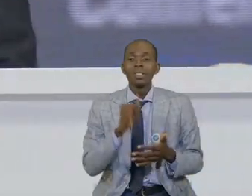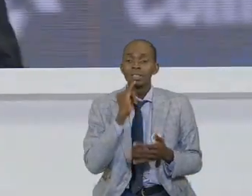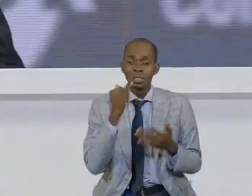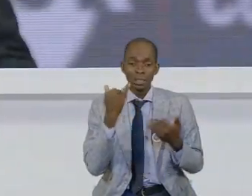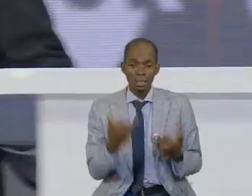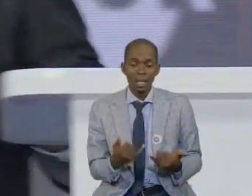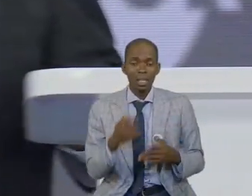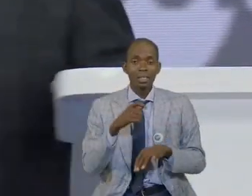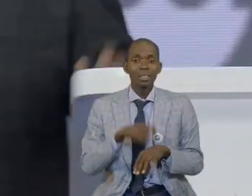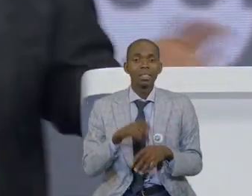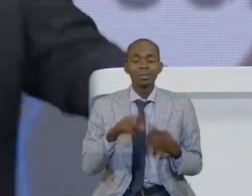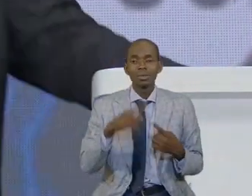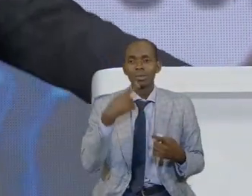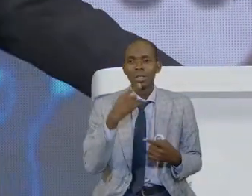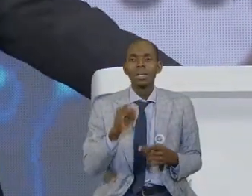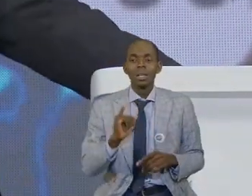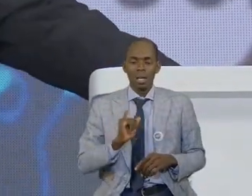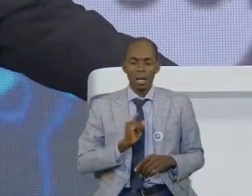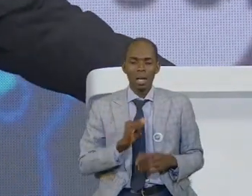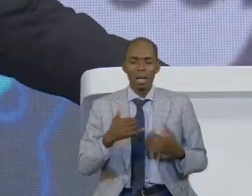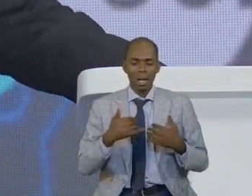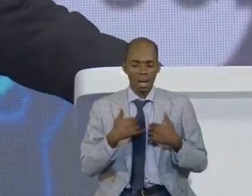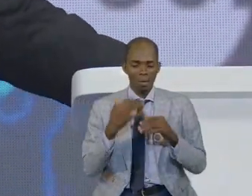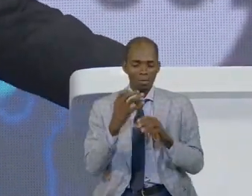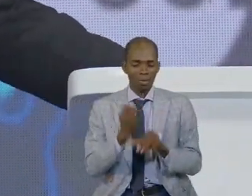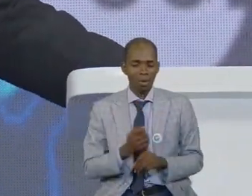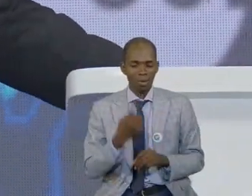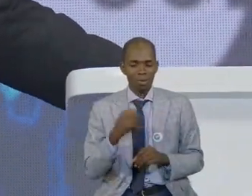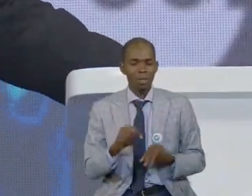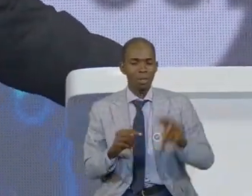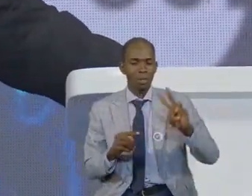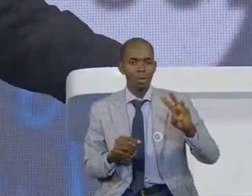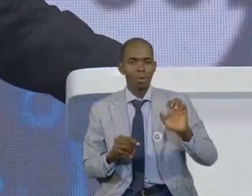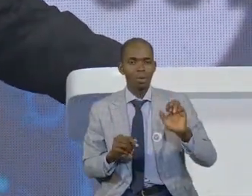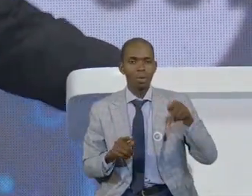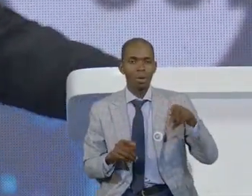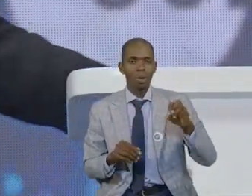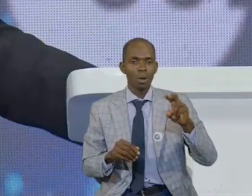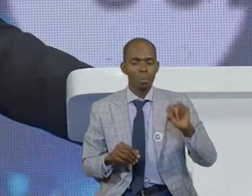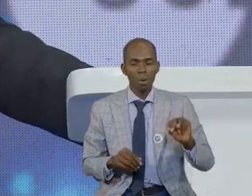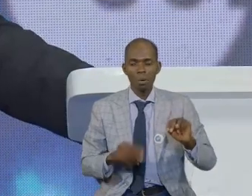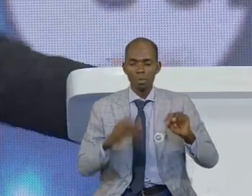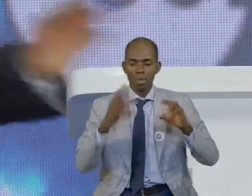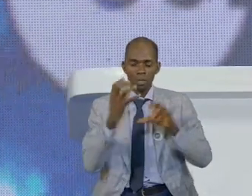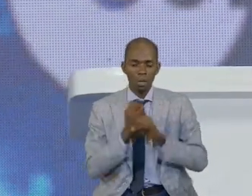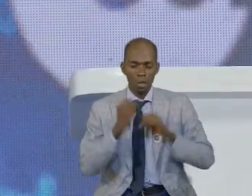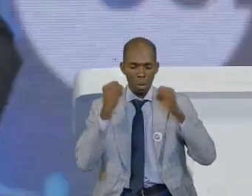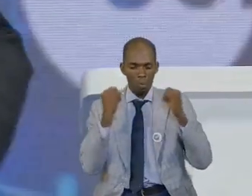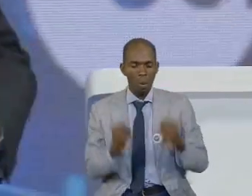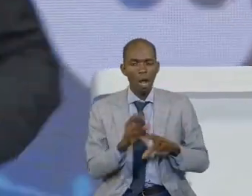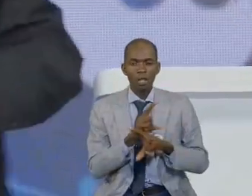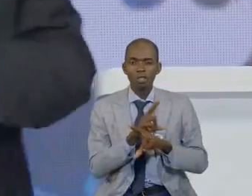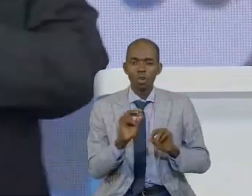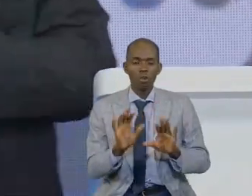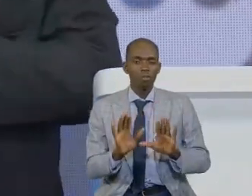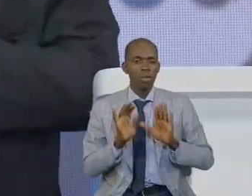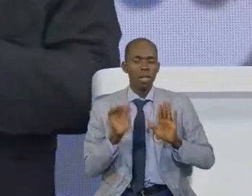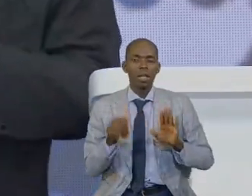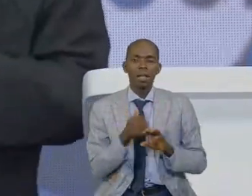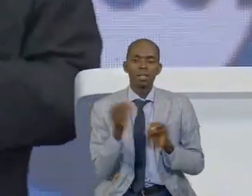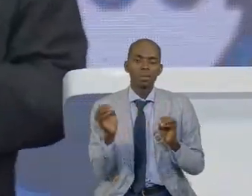say, now I've got the weapon, I've gotten the power, there is no fear anymore.